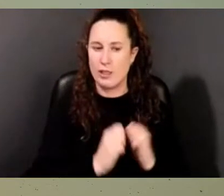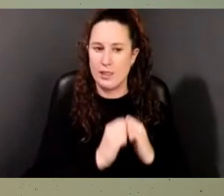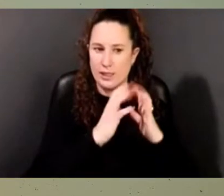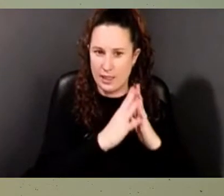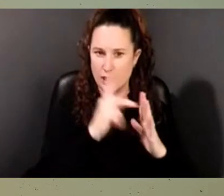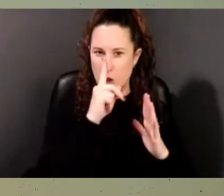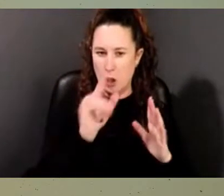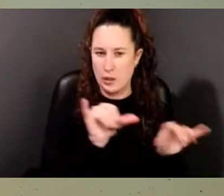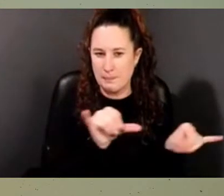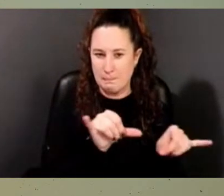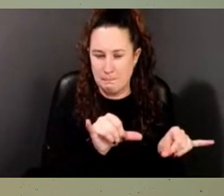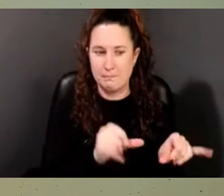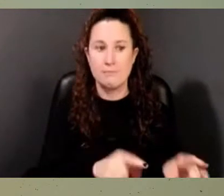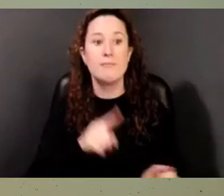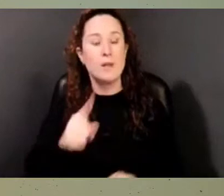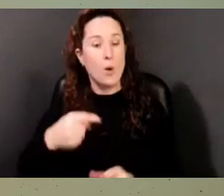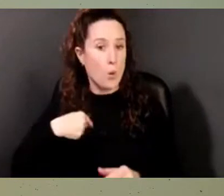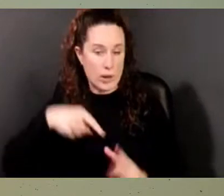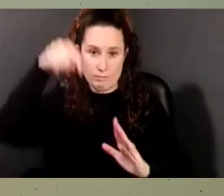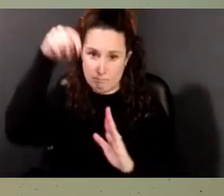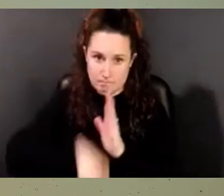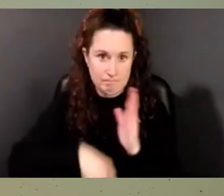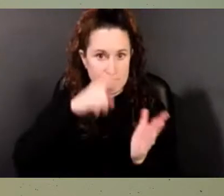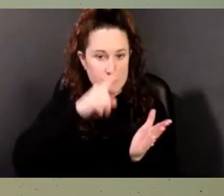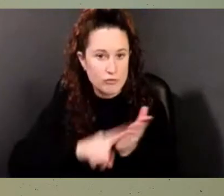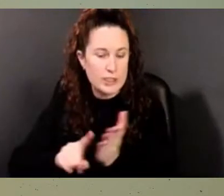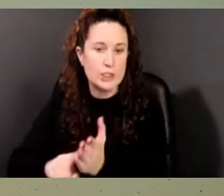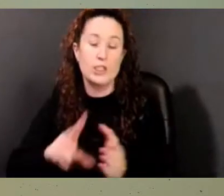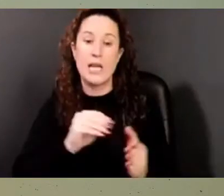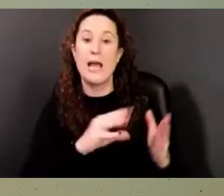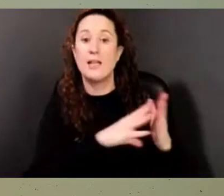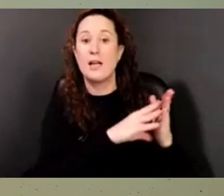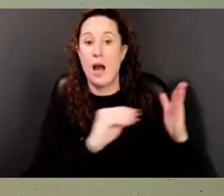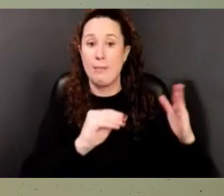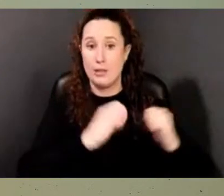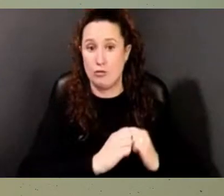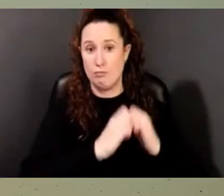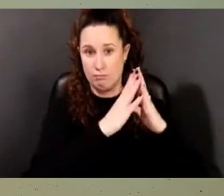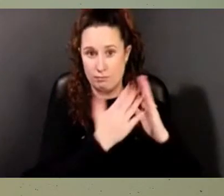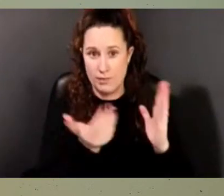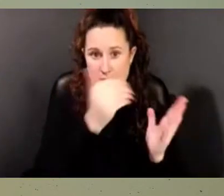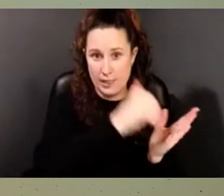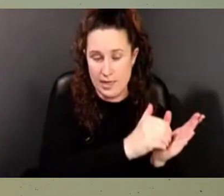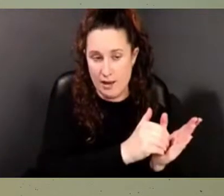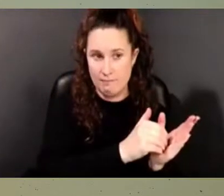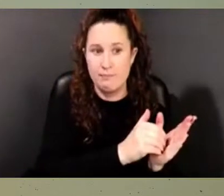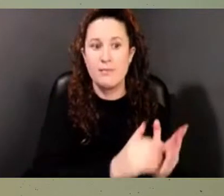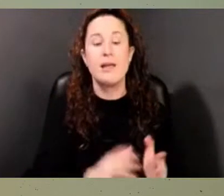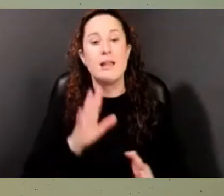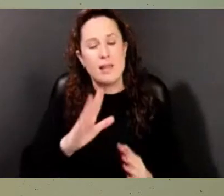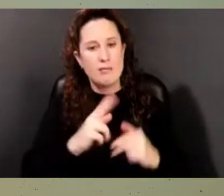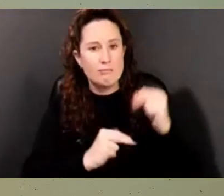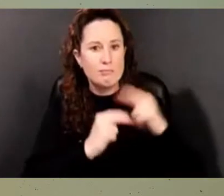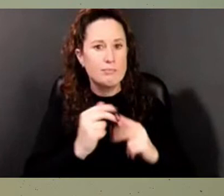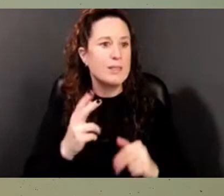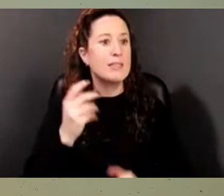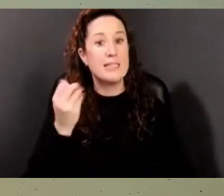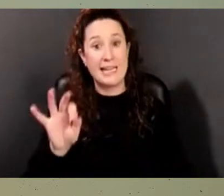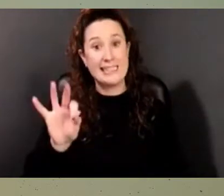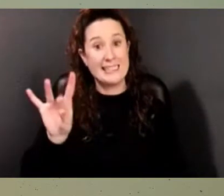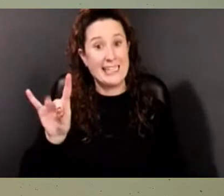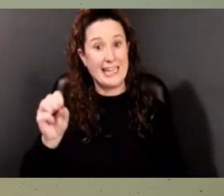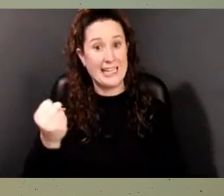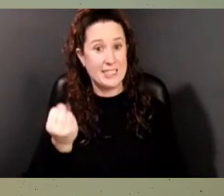outbuildings were thoroughly researched and replicated, and their construction in the 1980s was meant to shift emphasis away